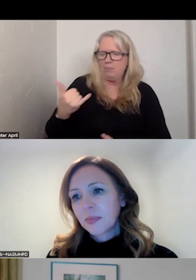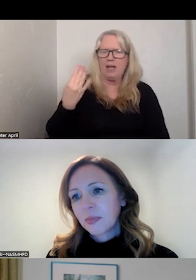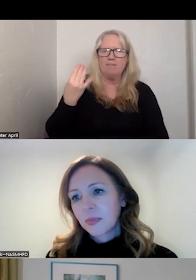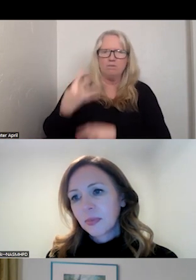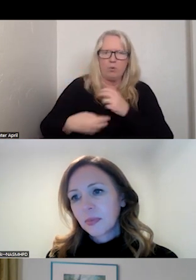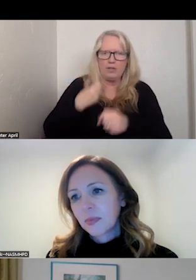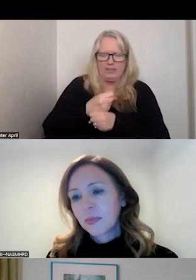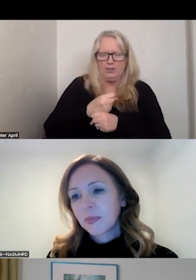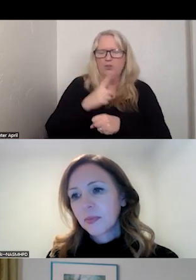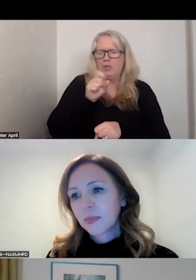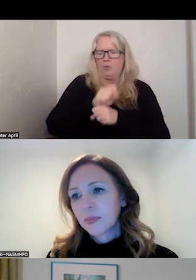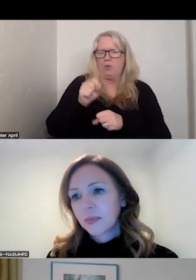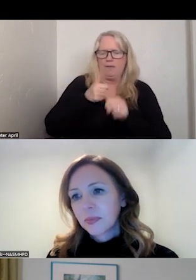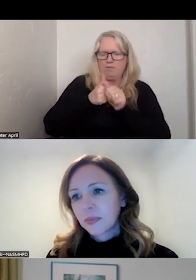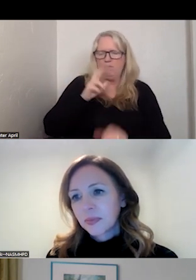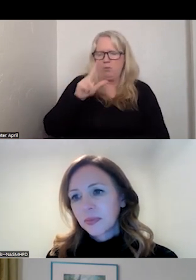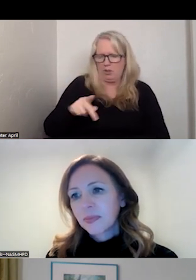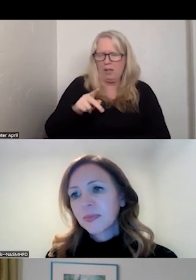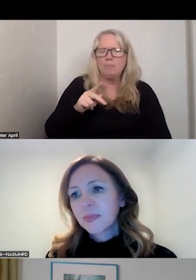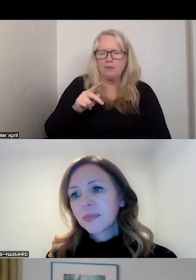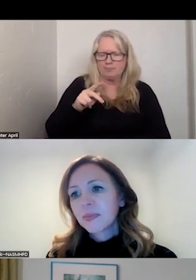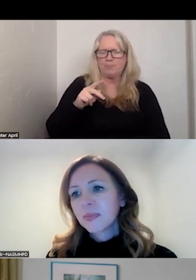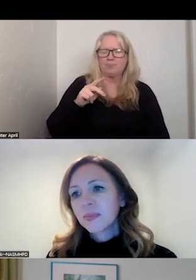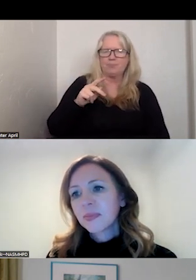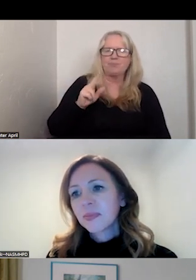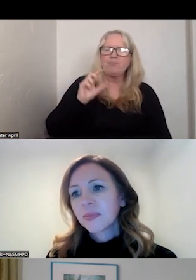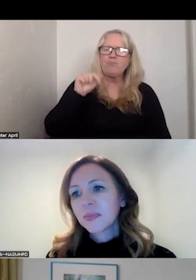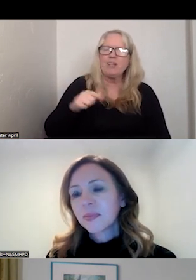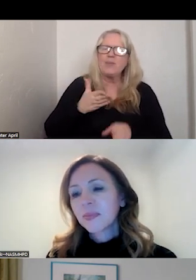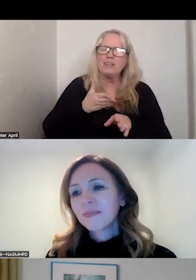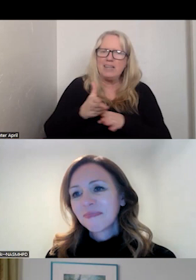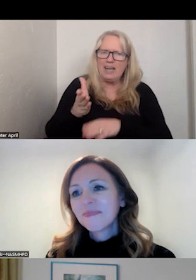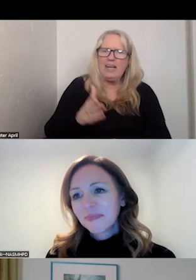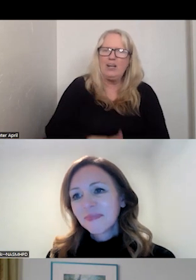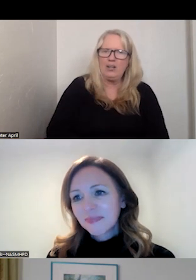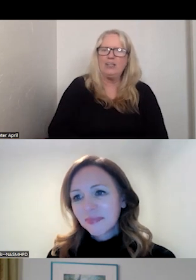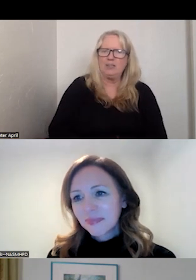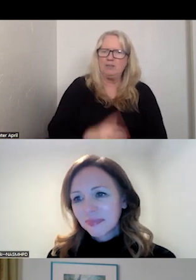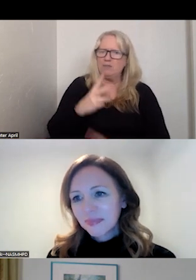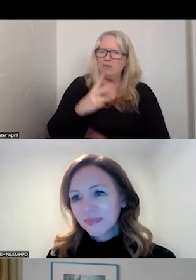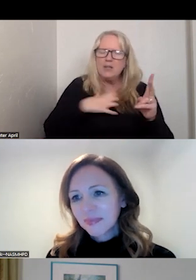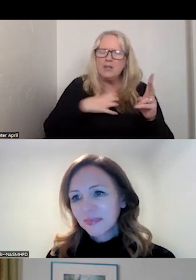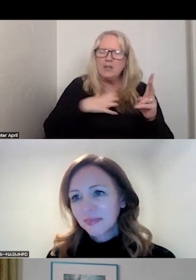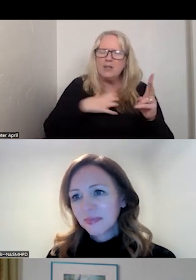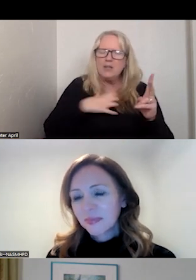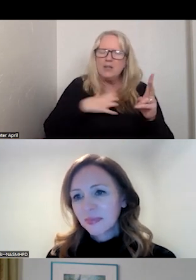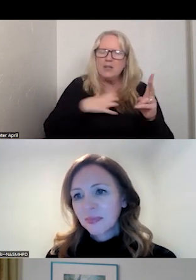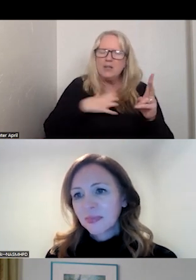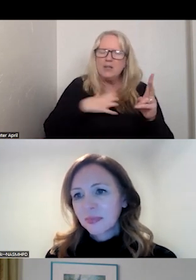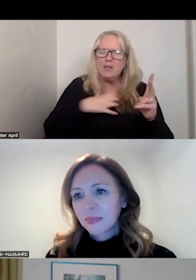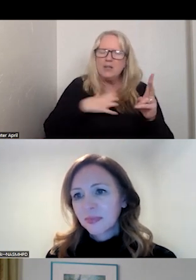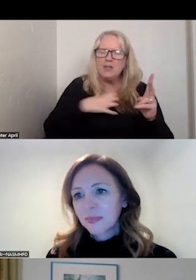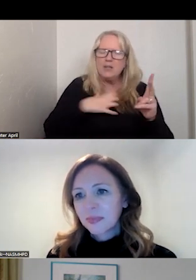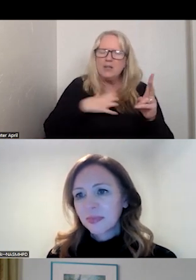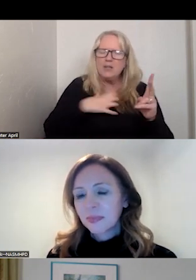worked in doing follow-up contacts. And so this is an area that I'm very passionate about. And while